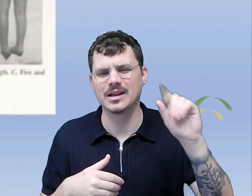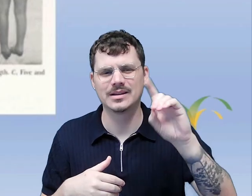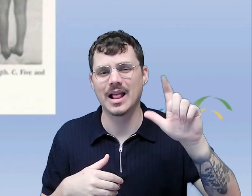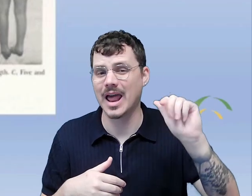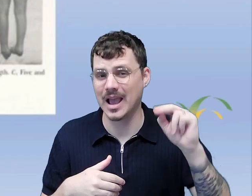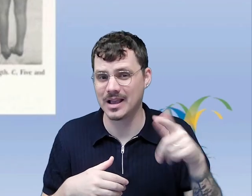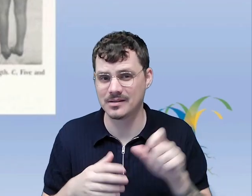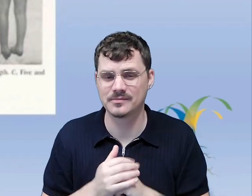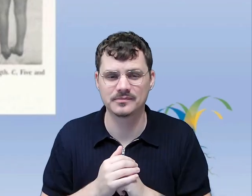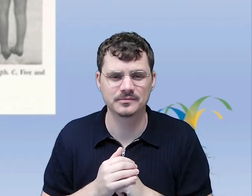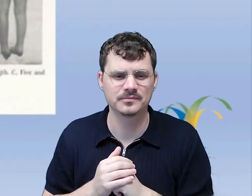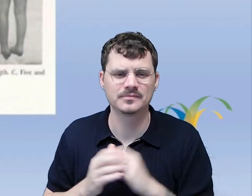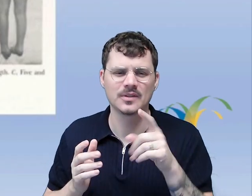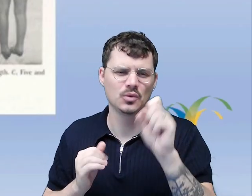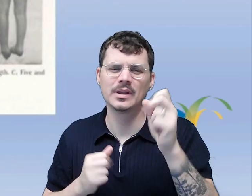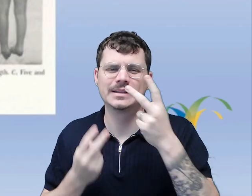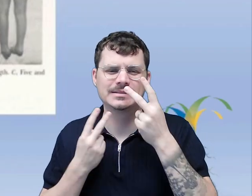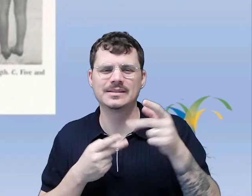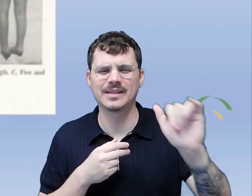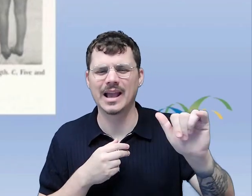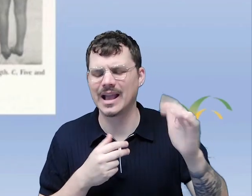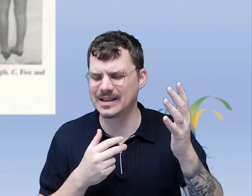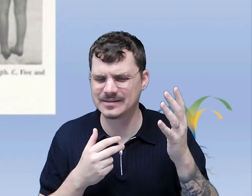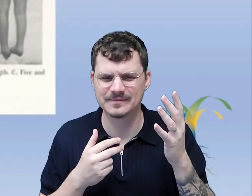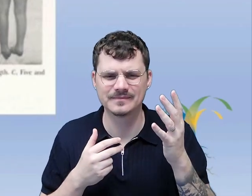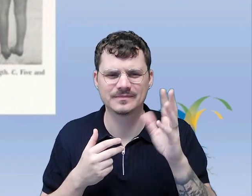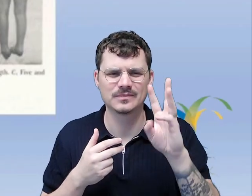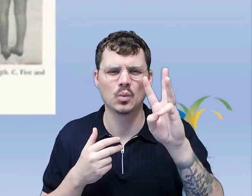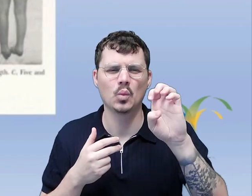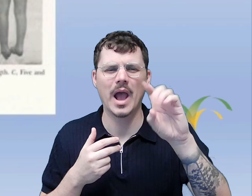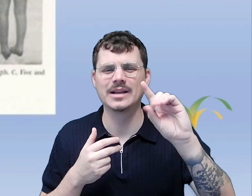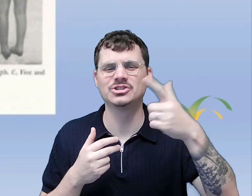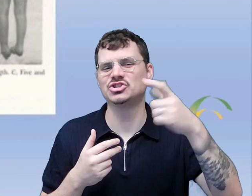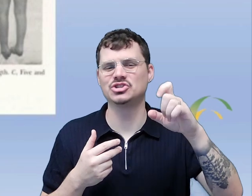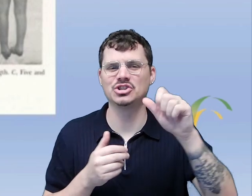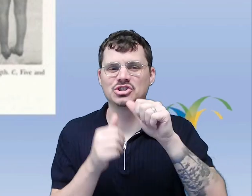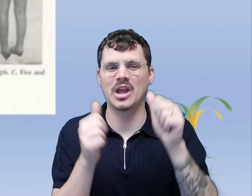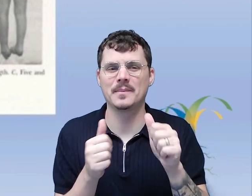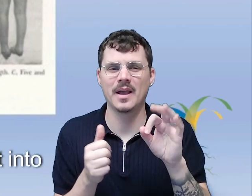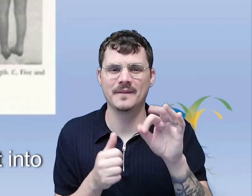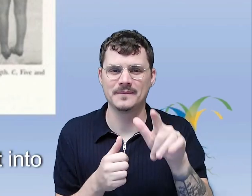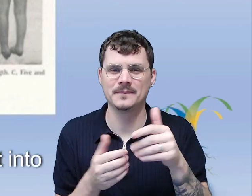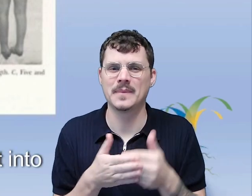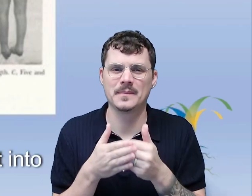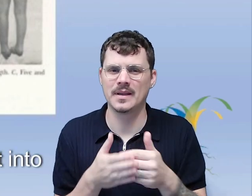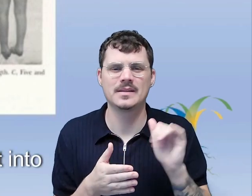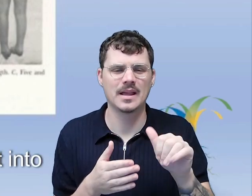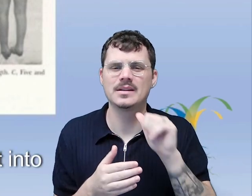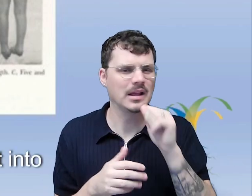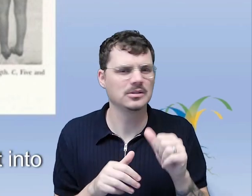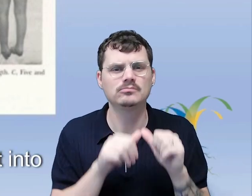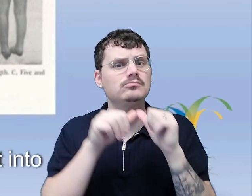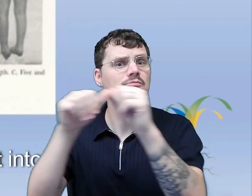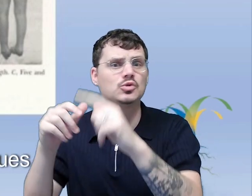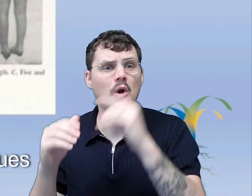de Lange, and you see the sort of the wedge shape of the infants that